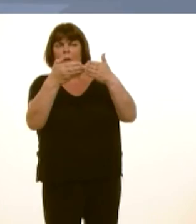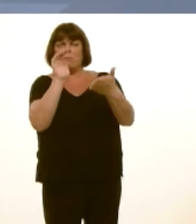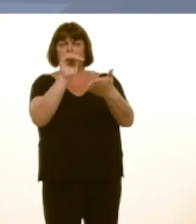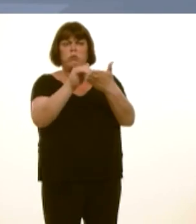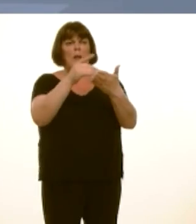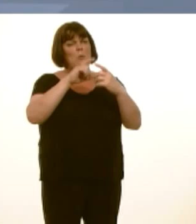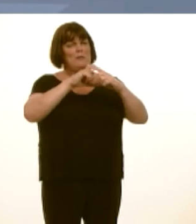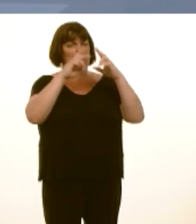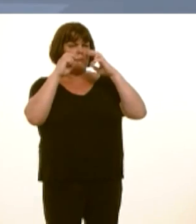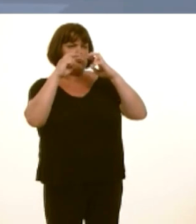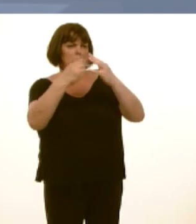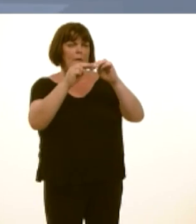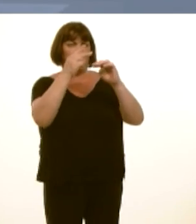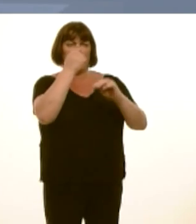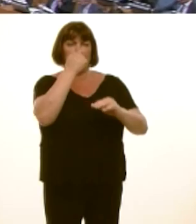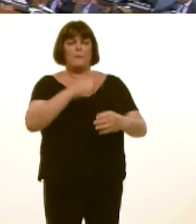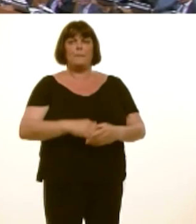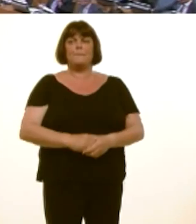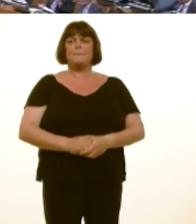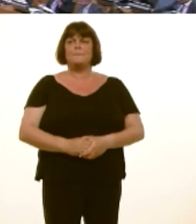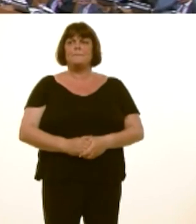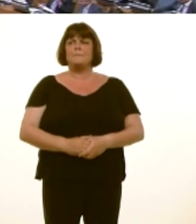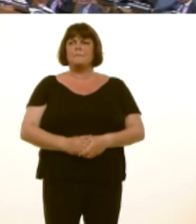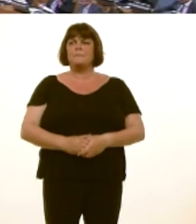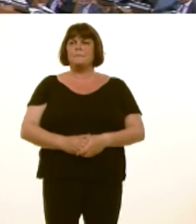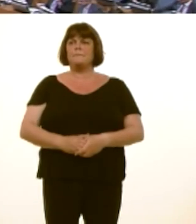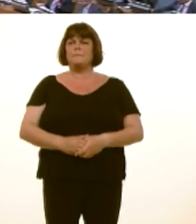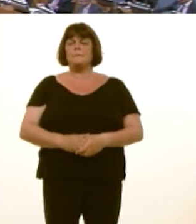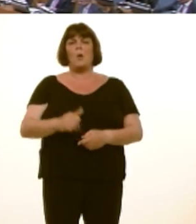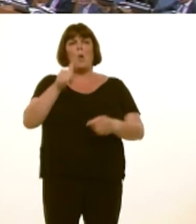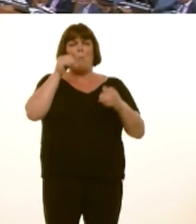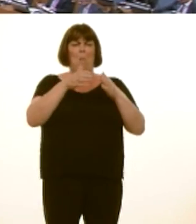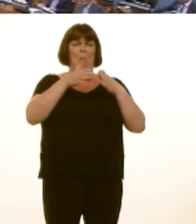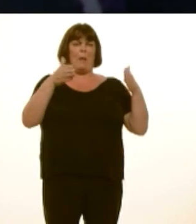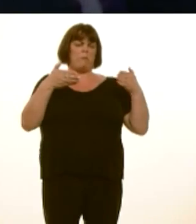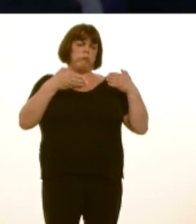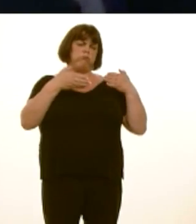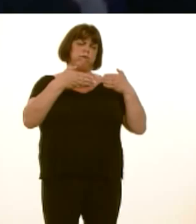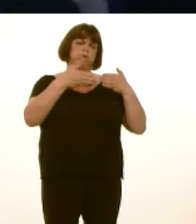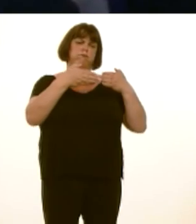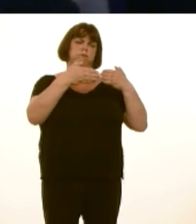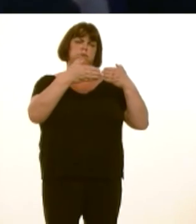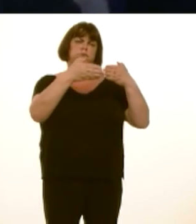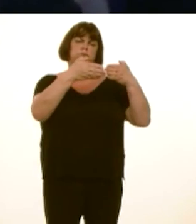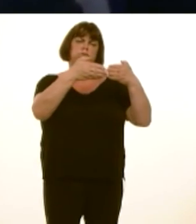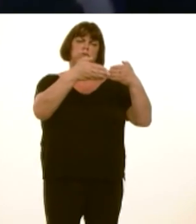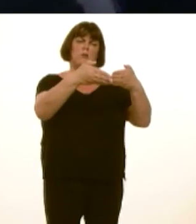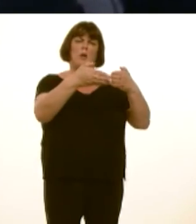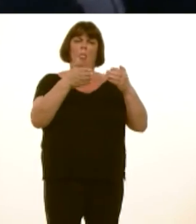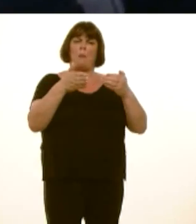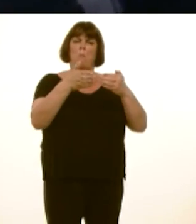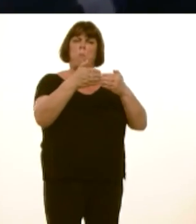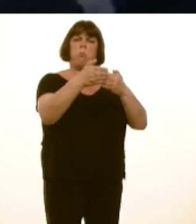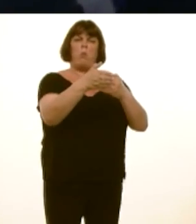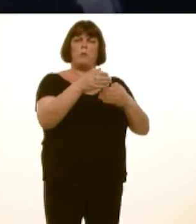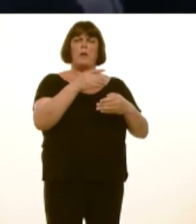ongoing. Eleni Parrott. Josh Lewis, First Minister, when a big cruise liner goes into port, obviously it makes a huge impact on that